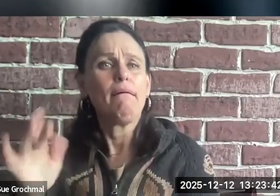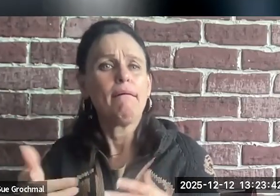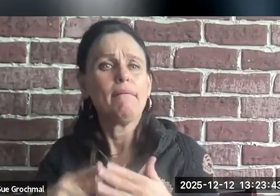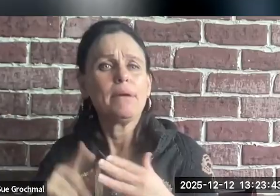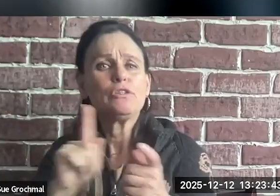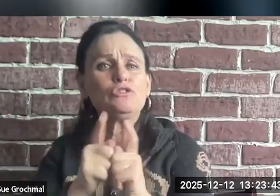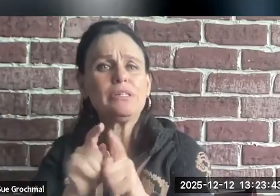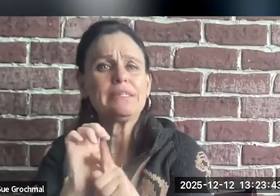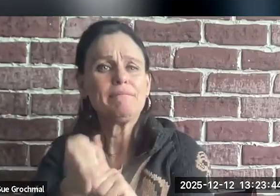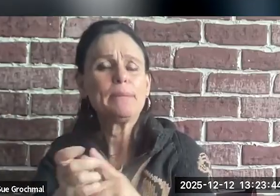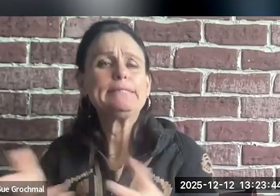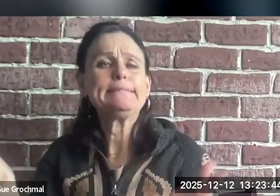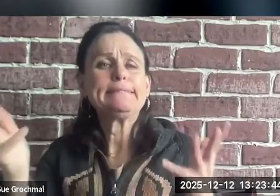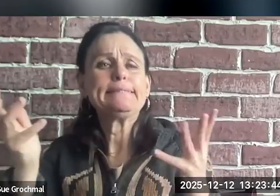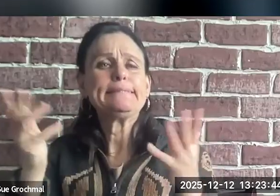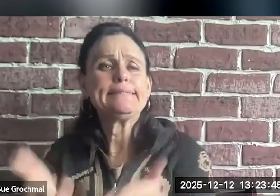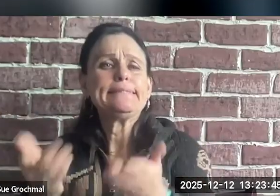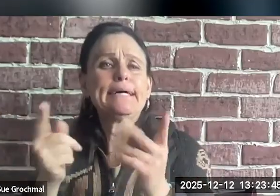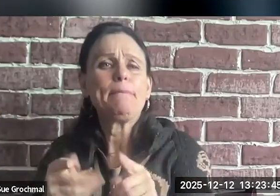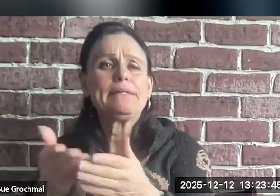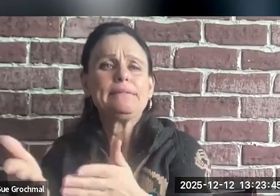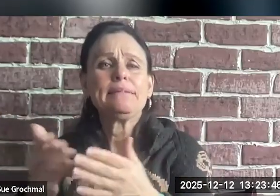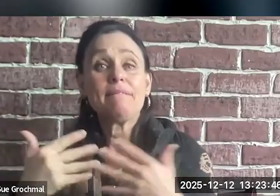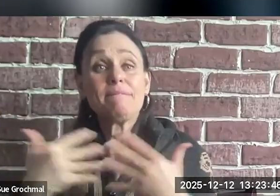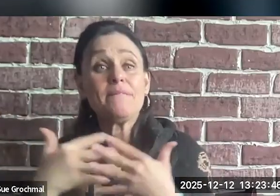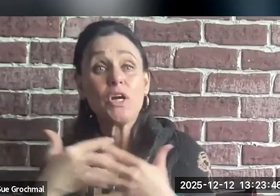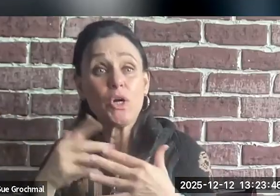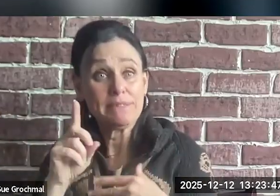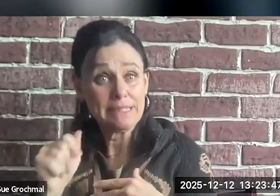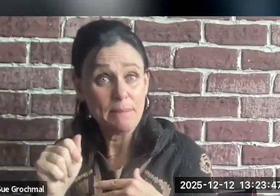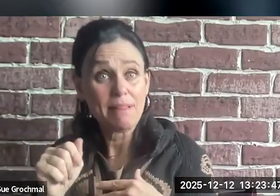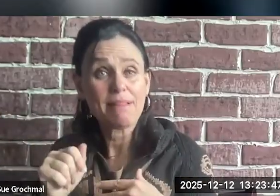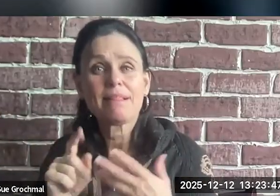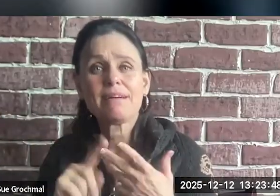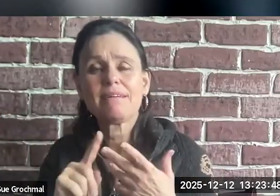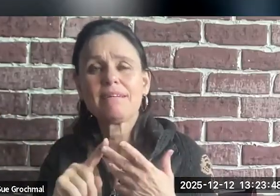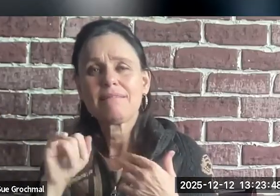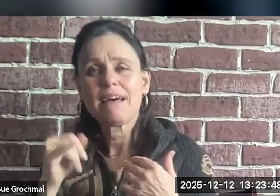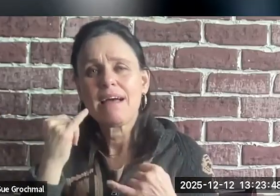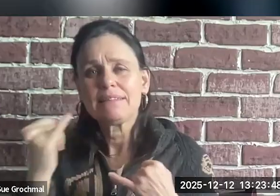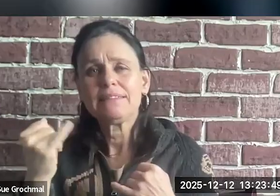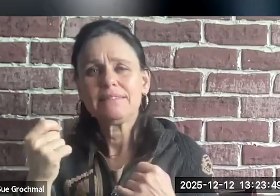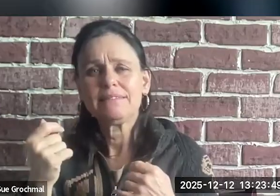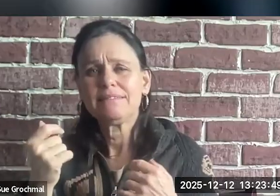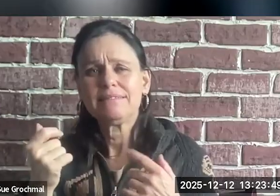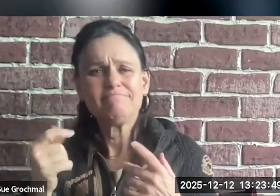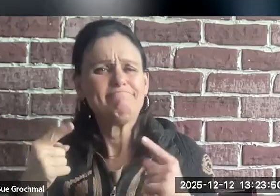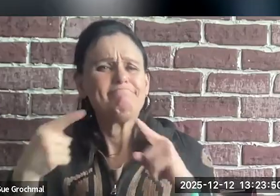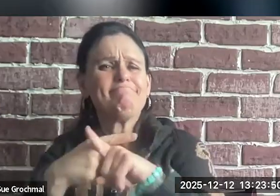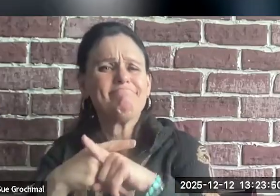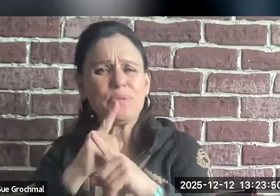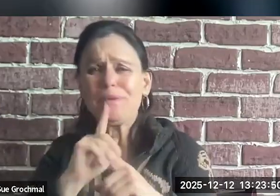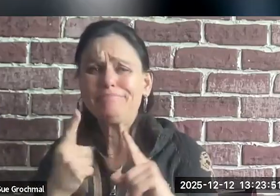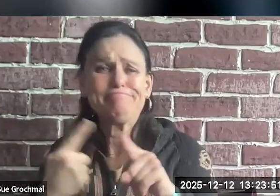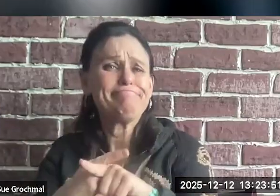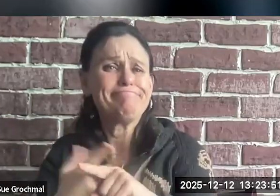changing environment. So this idea of like the fear of disablement, this paradigm is a theme that is at odds with the disability